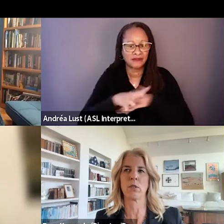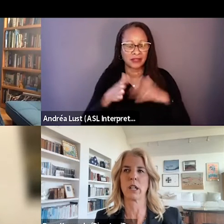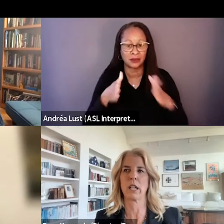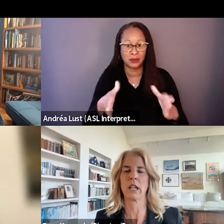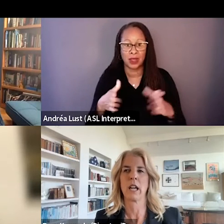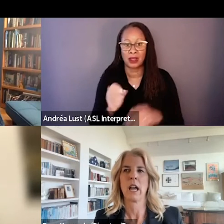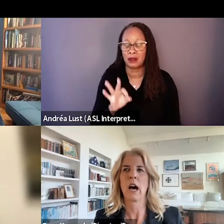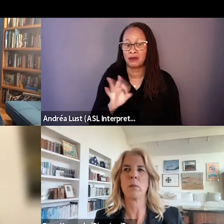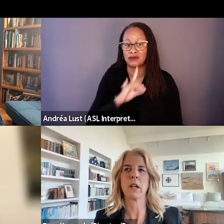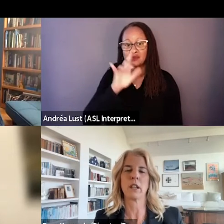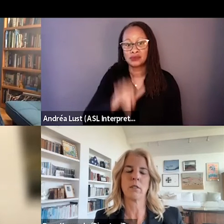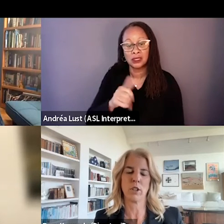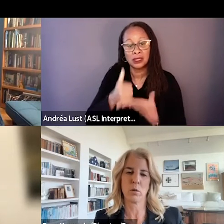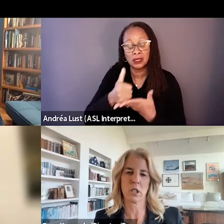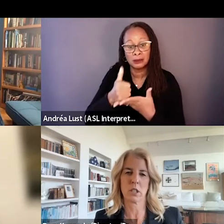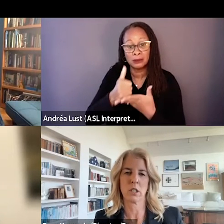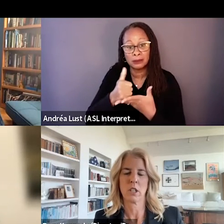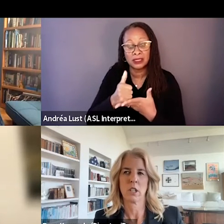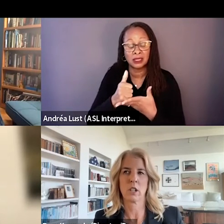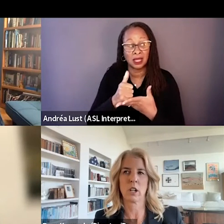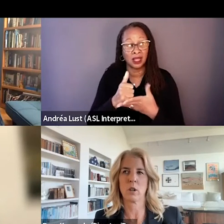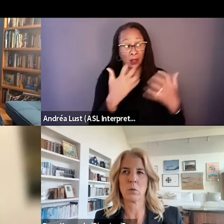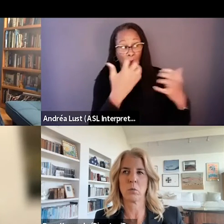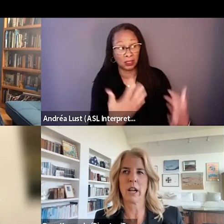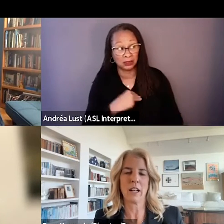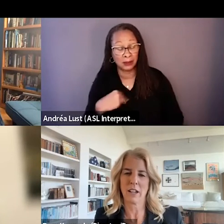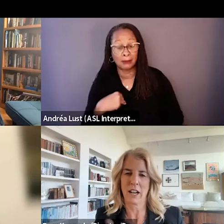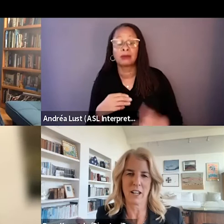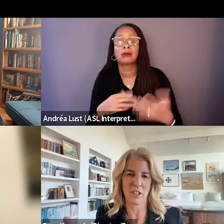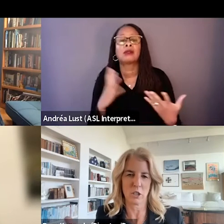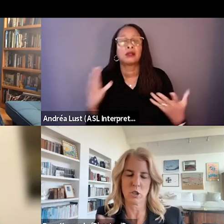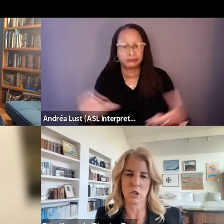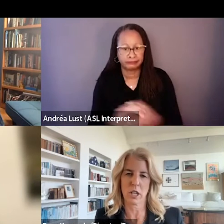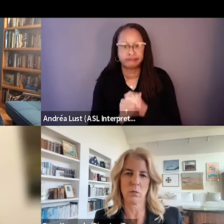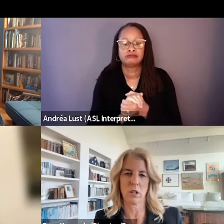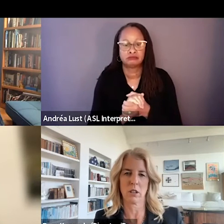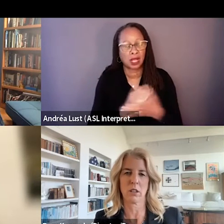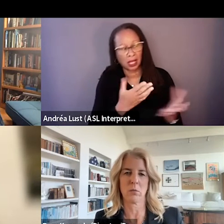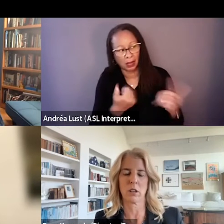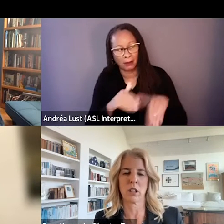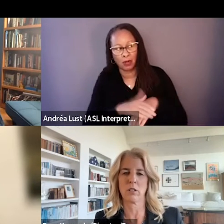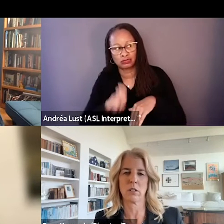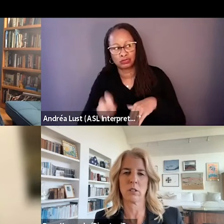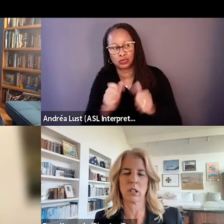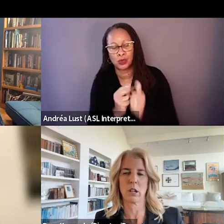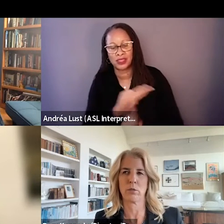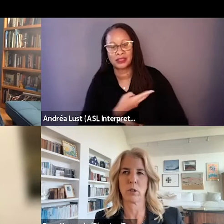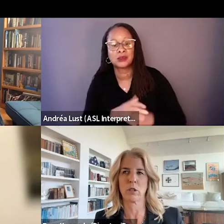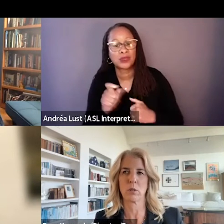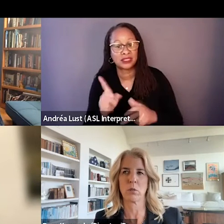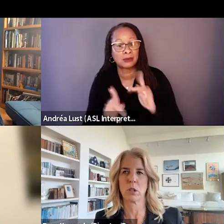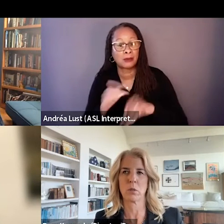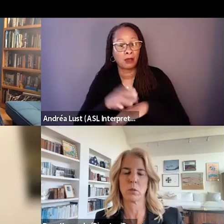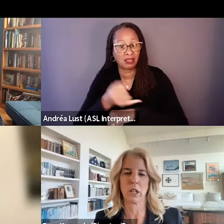of really helping the viewer go hand in hand on this journey with these, you know,